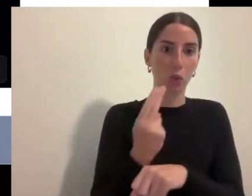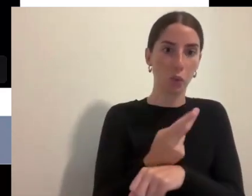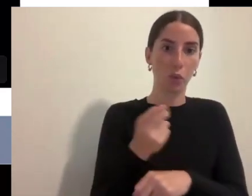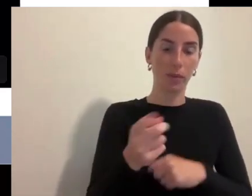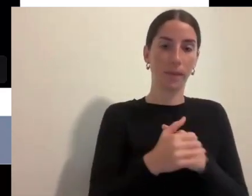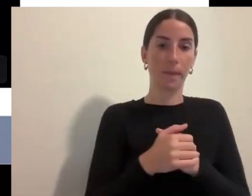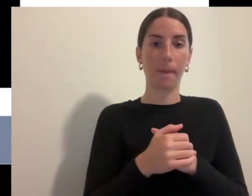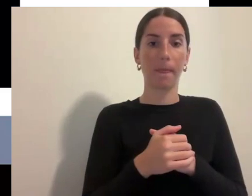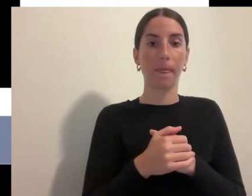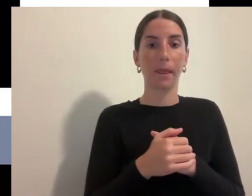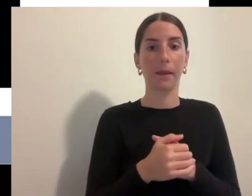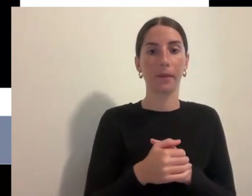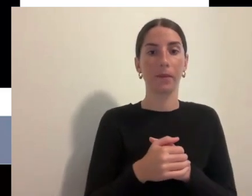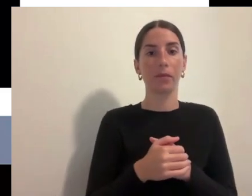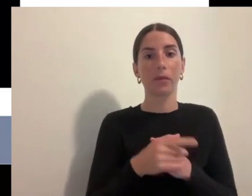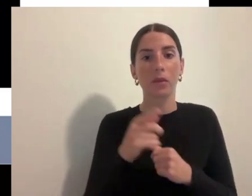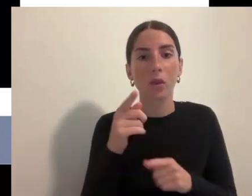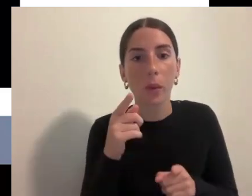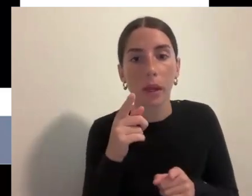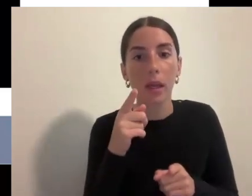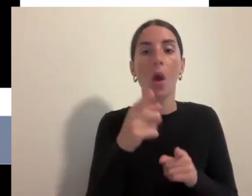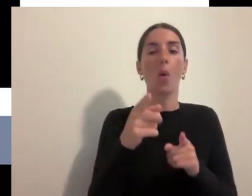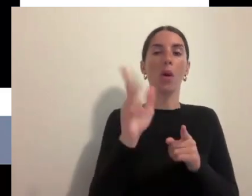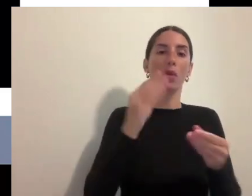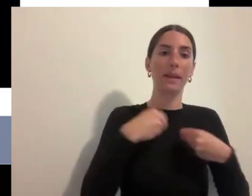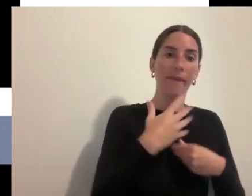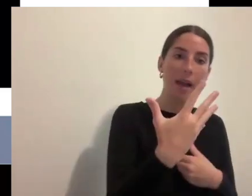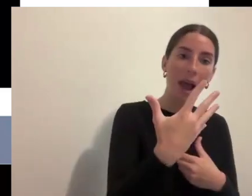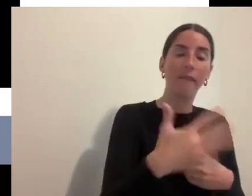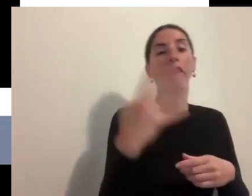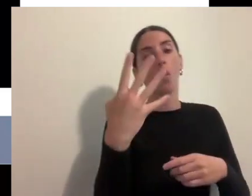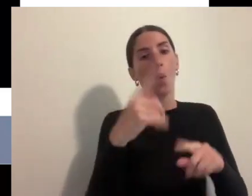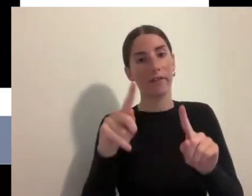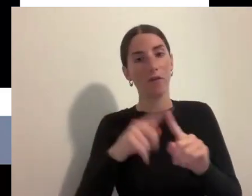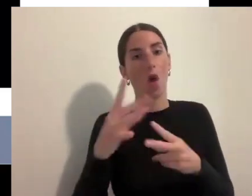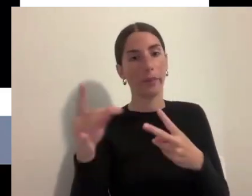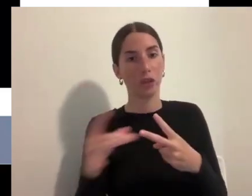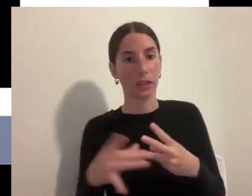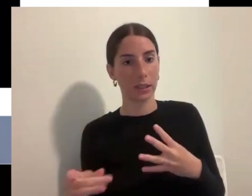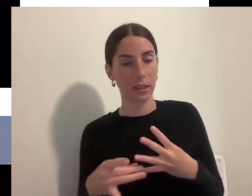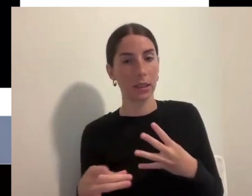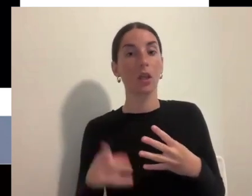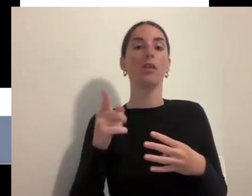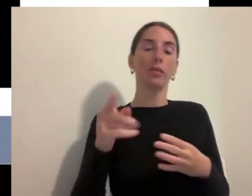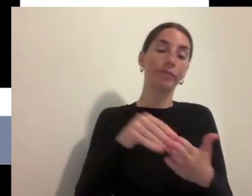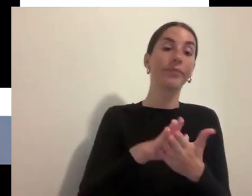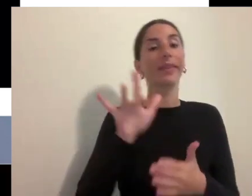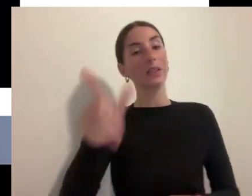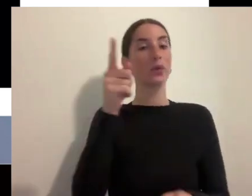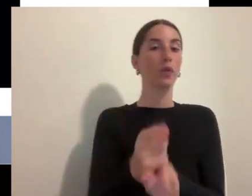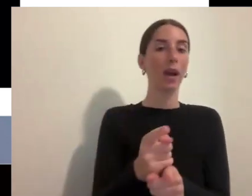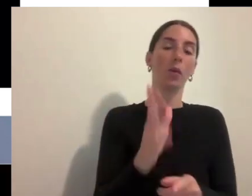and it's gamified. So you can have, it will give you 4 different options, and you say, this is the answer, just to help